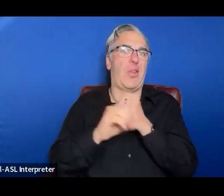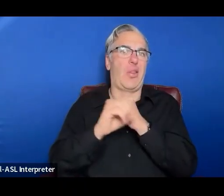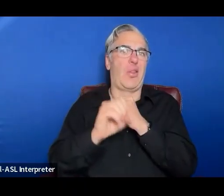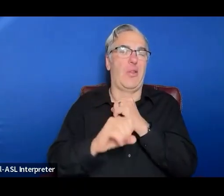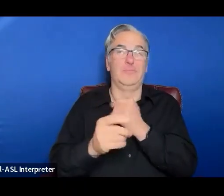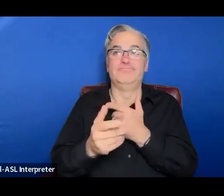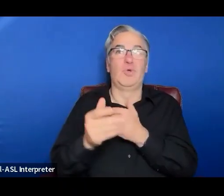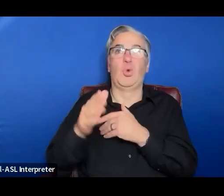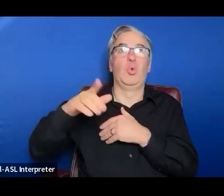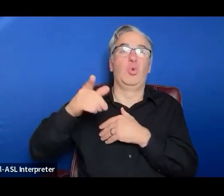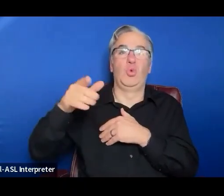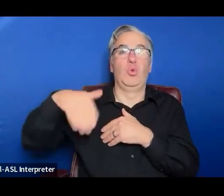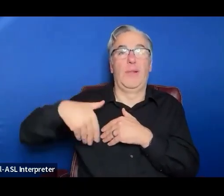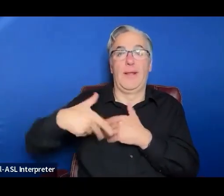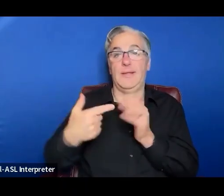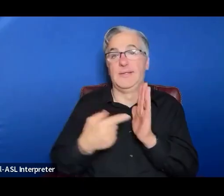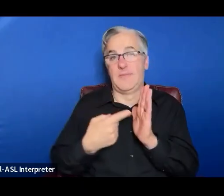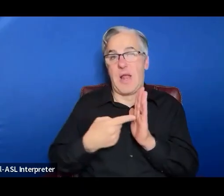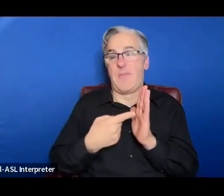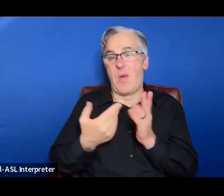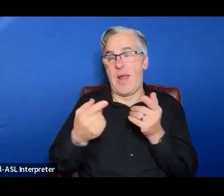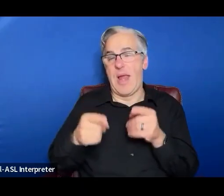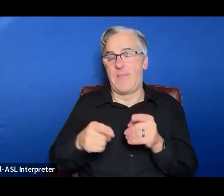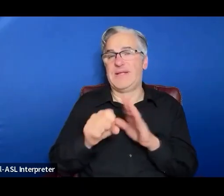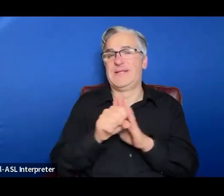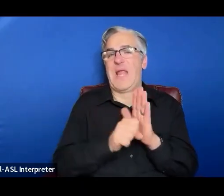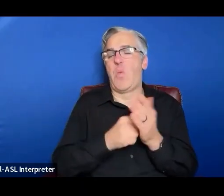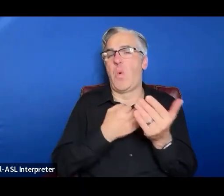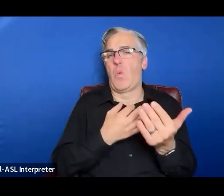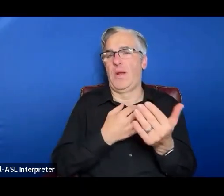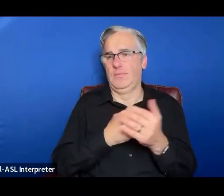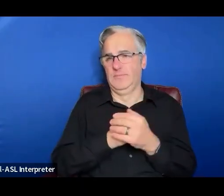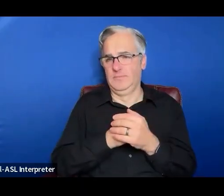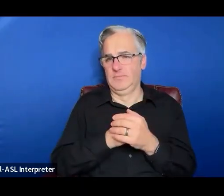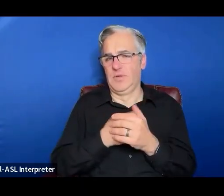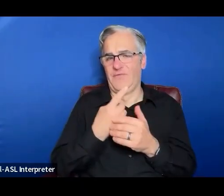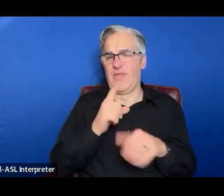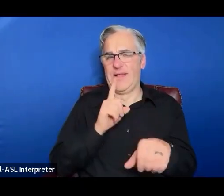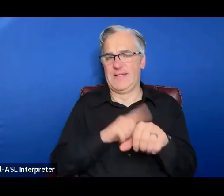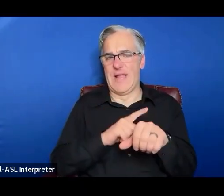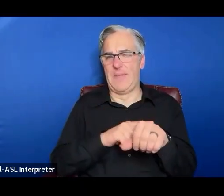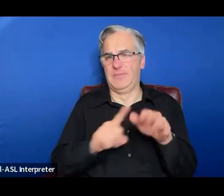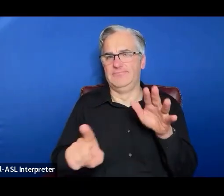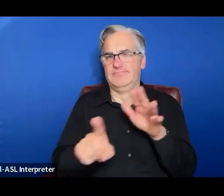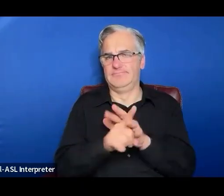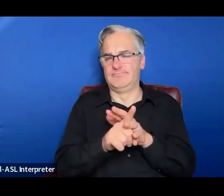what a state will do is wait for that time period